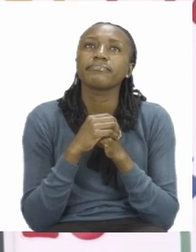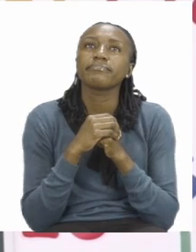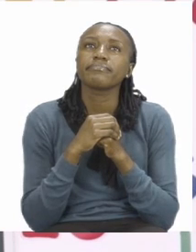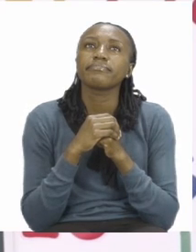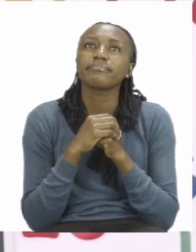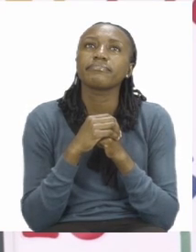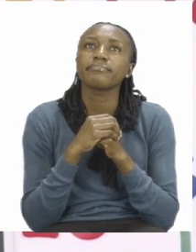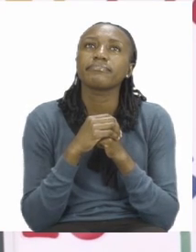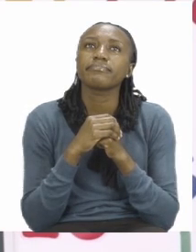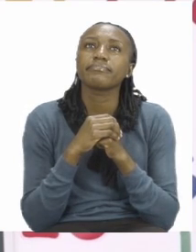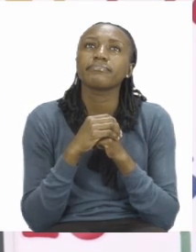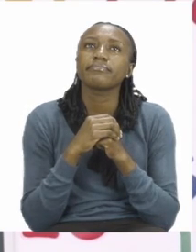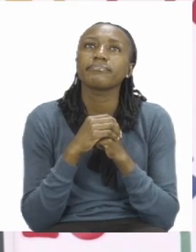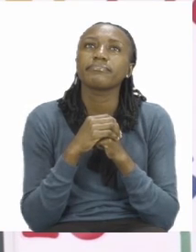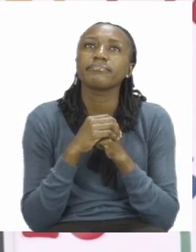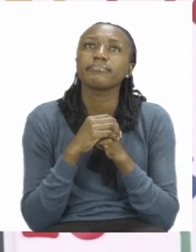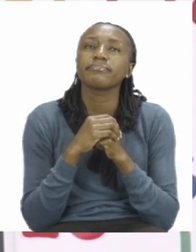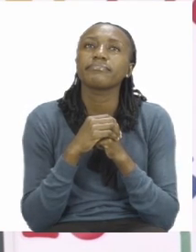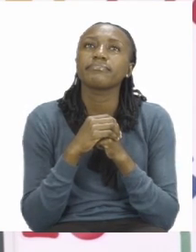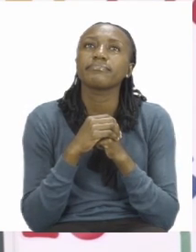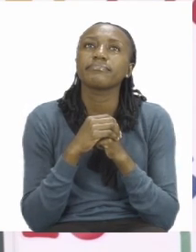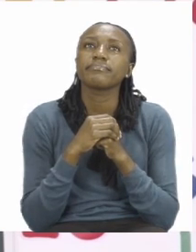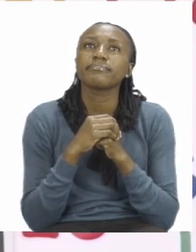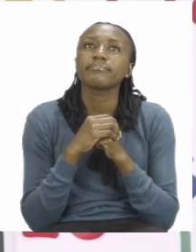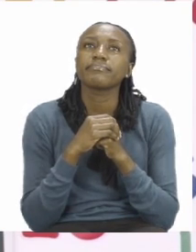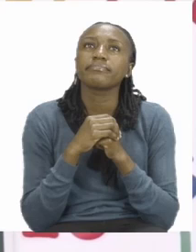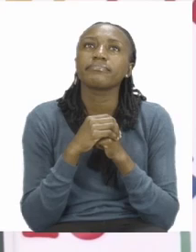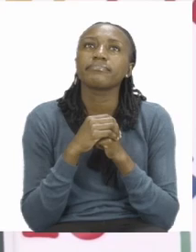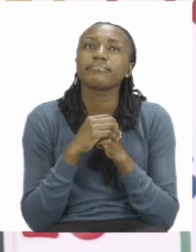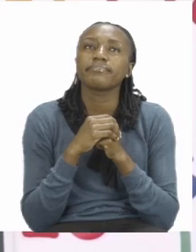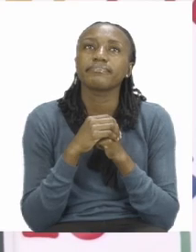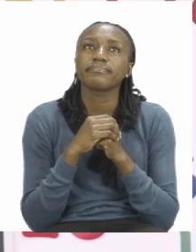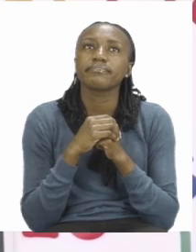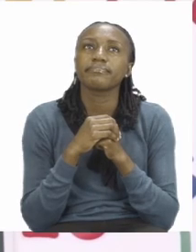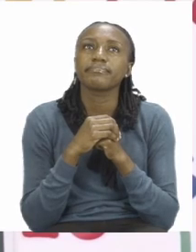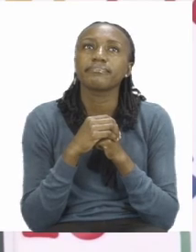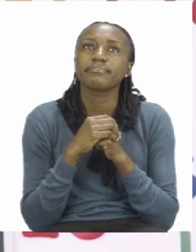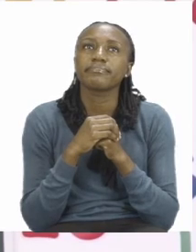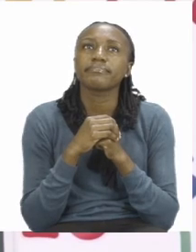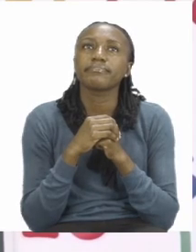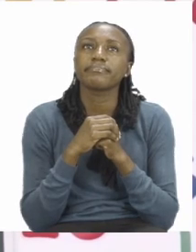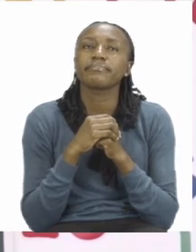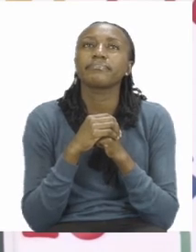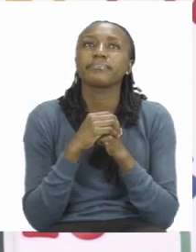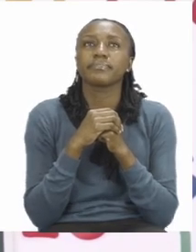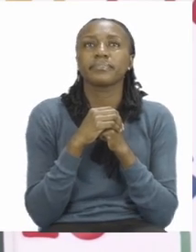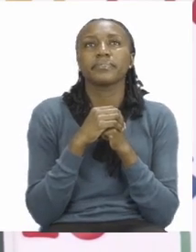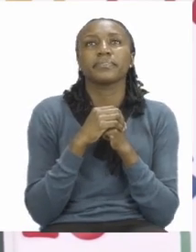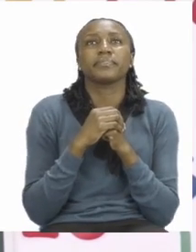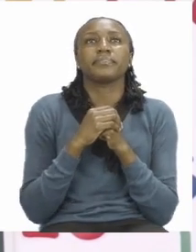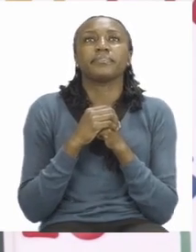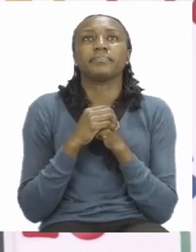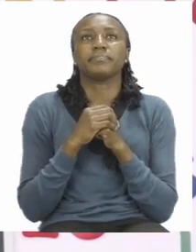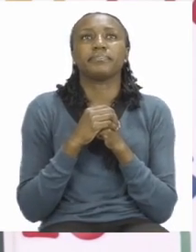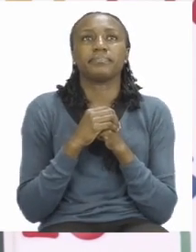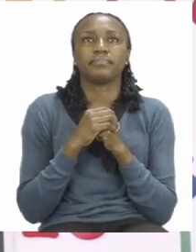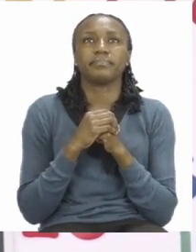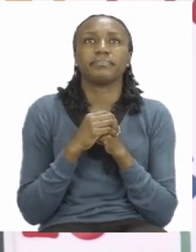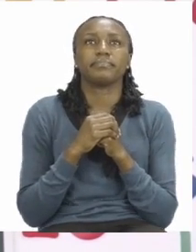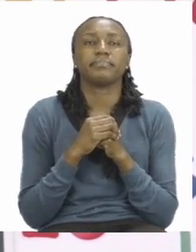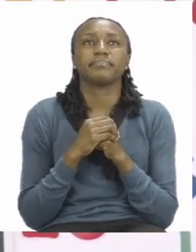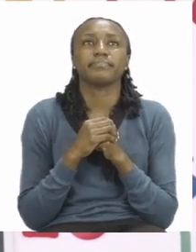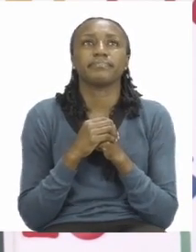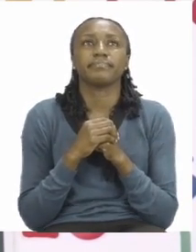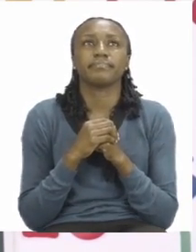up, touching the dotted line, and then past the dotted, or rather the